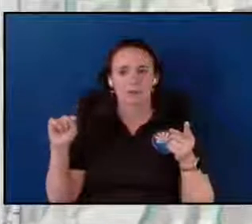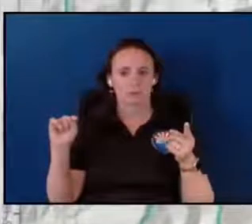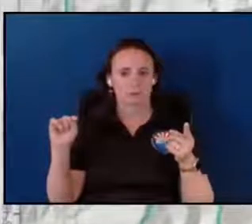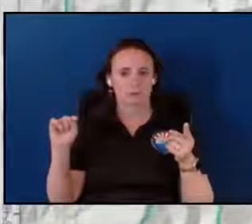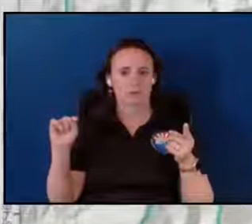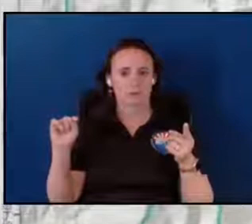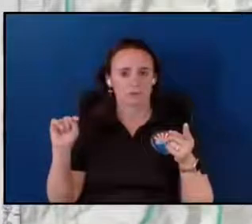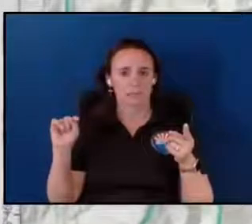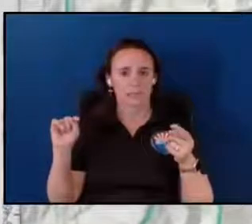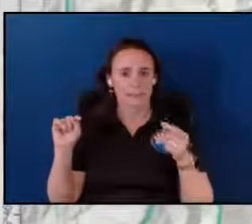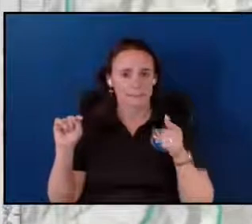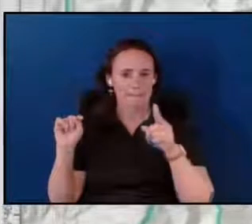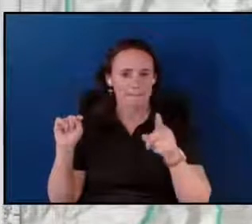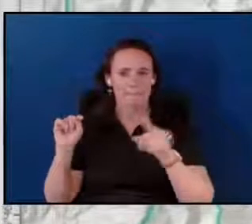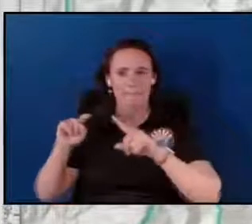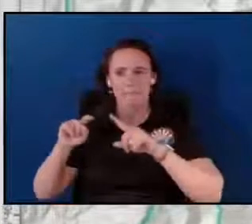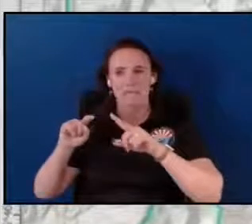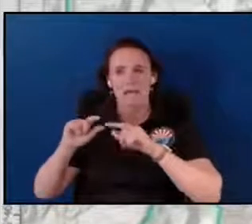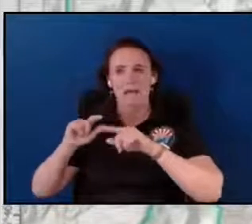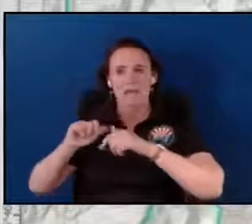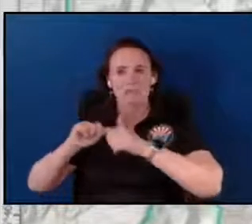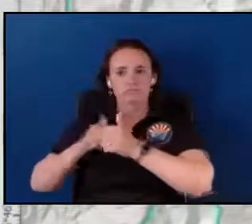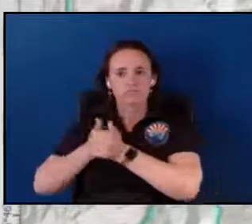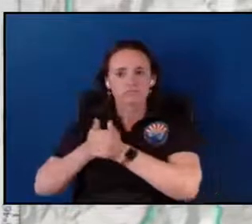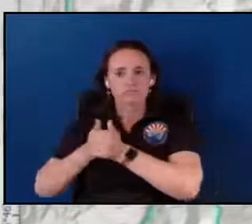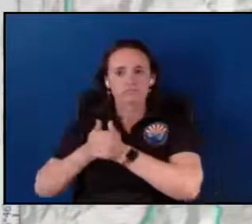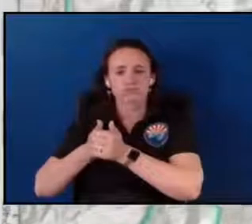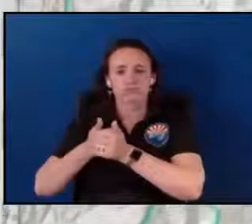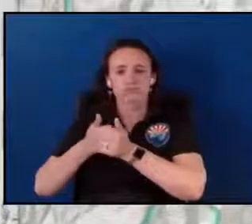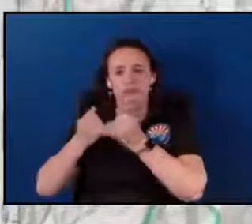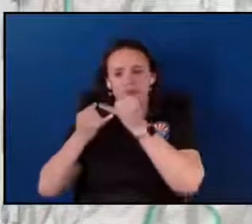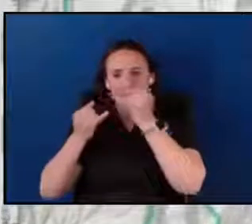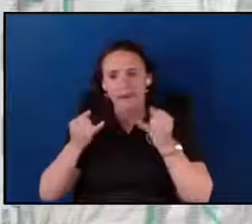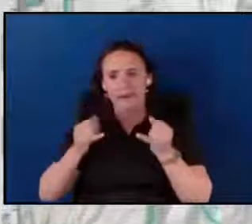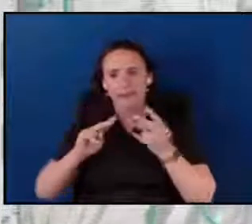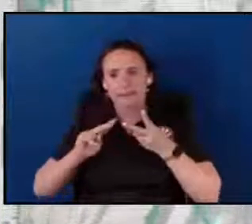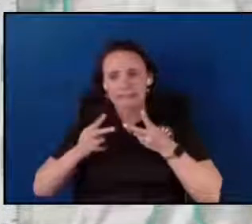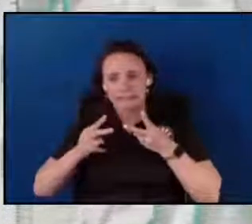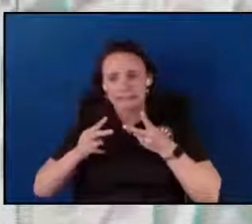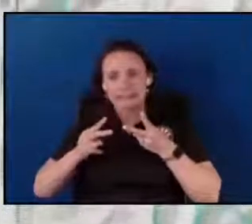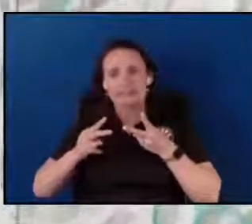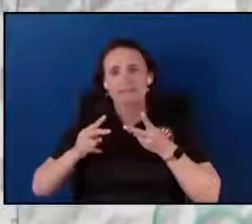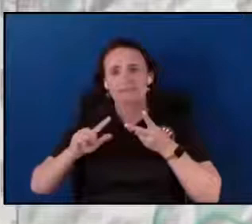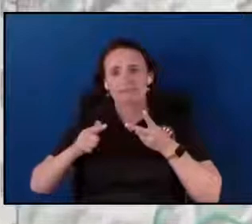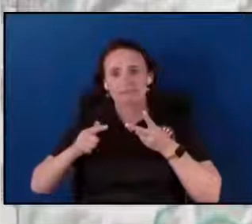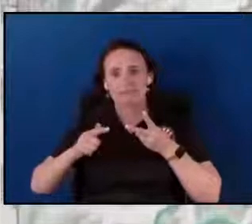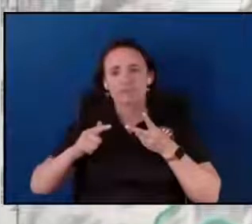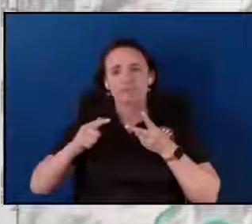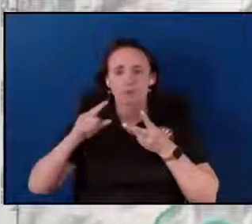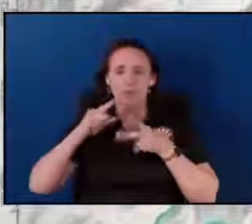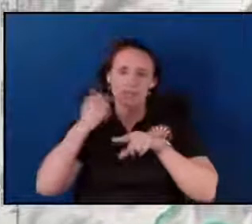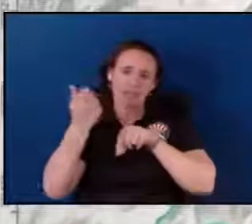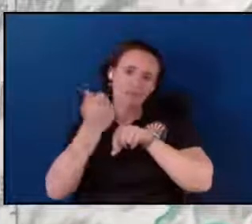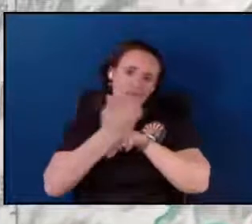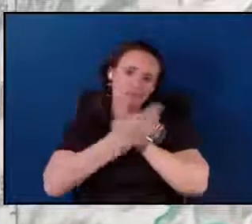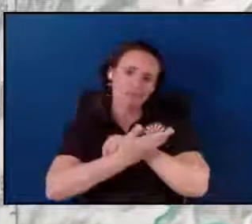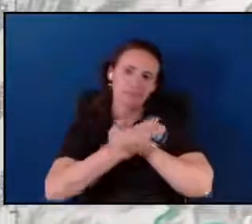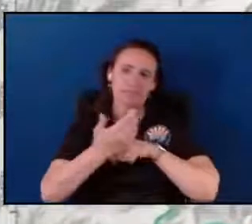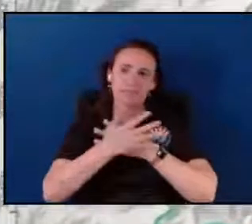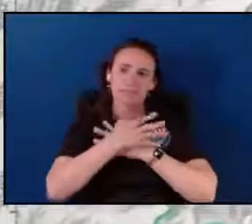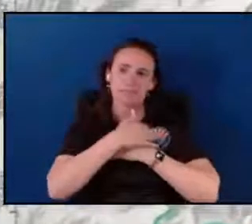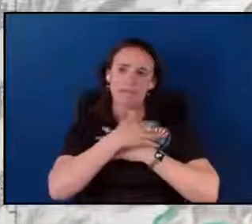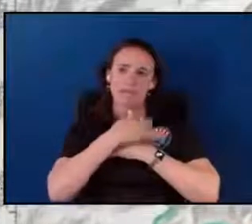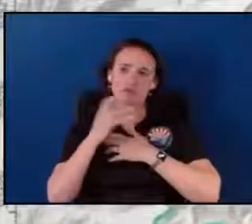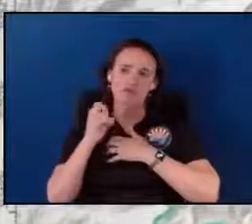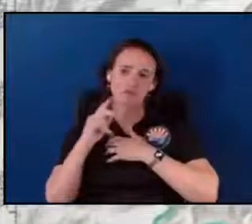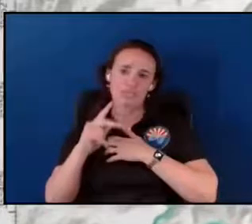a contingency or fallback line to keep this Bear Creek from moving south. Bear Creek has a lot of heat